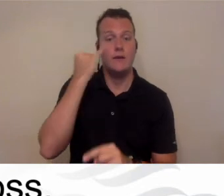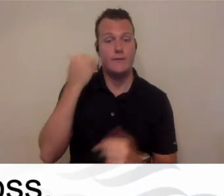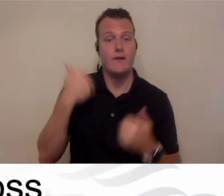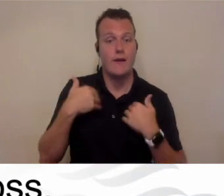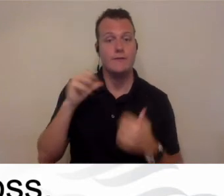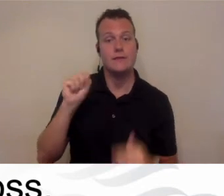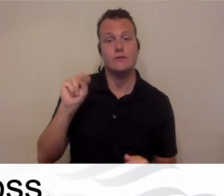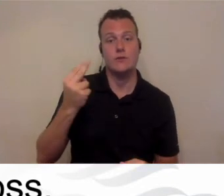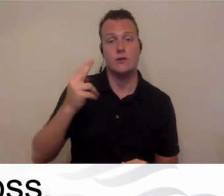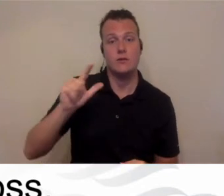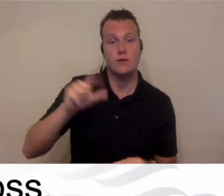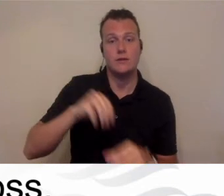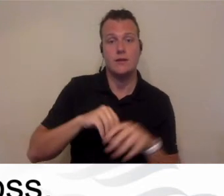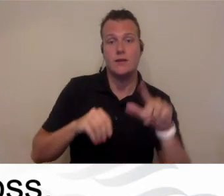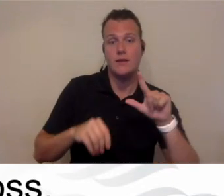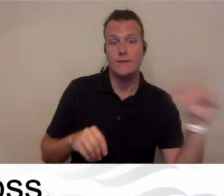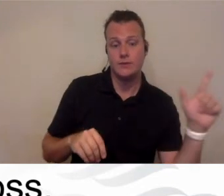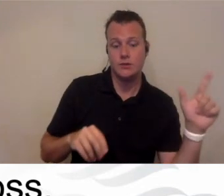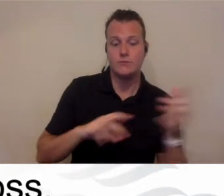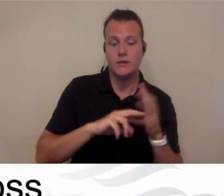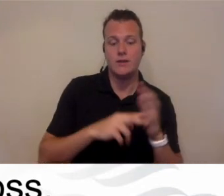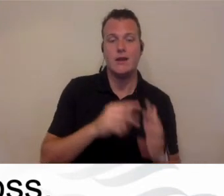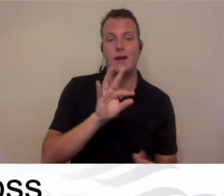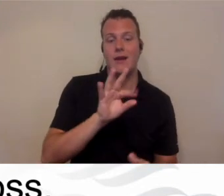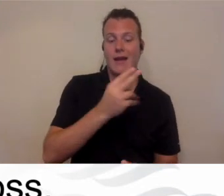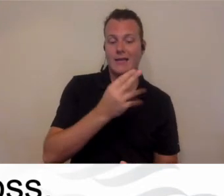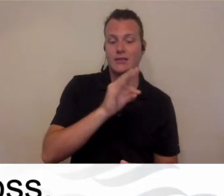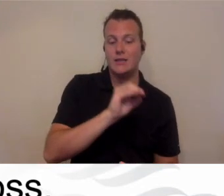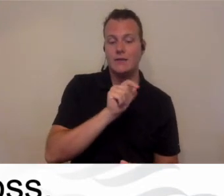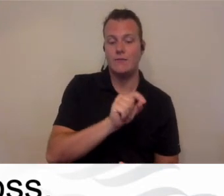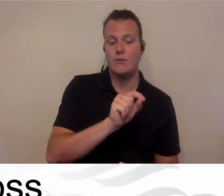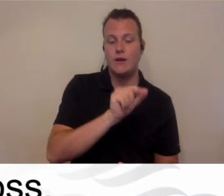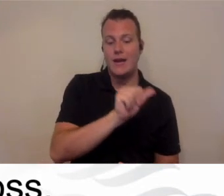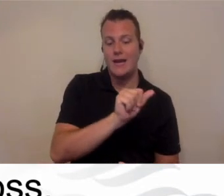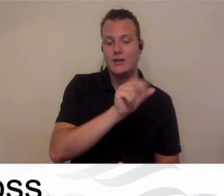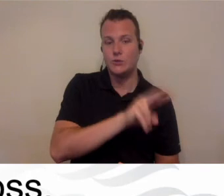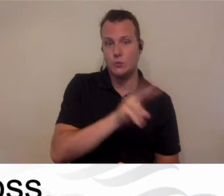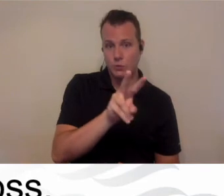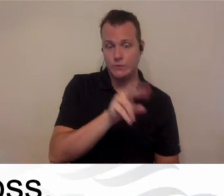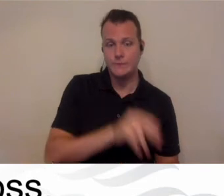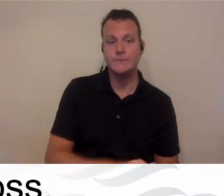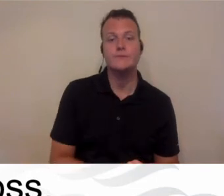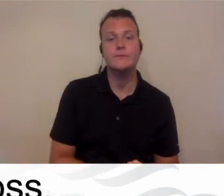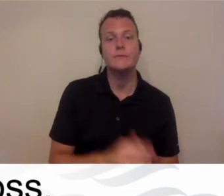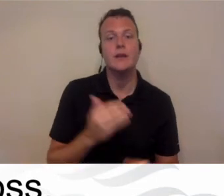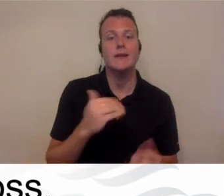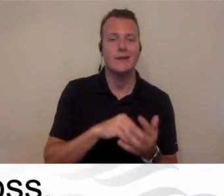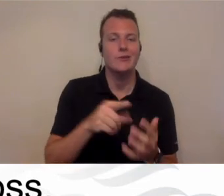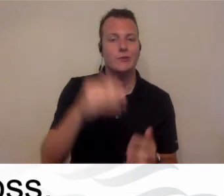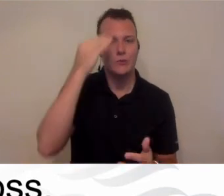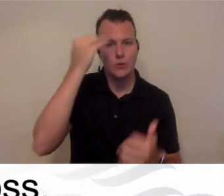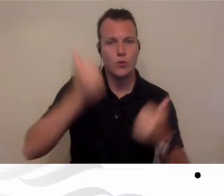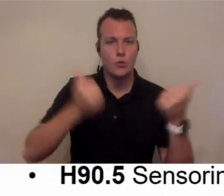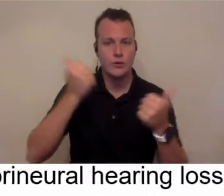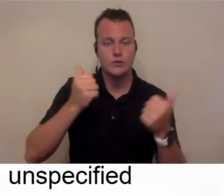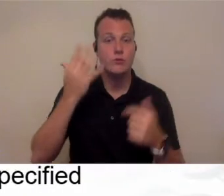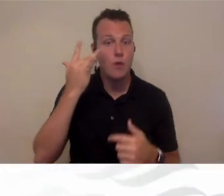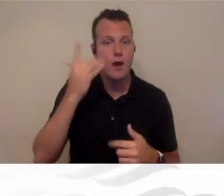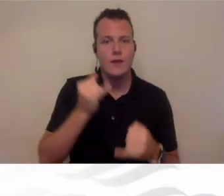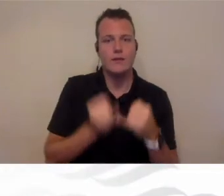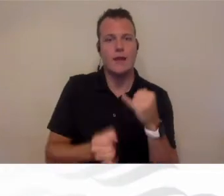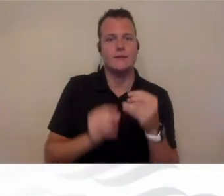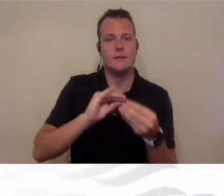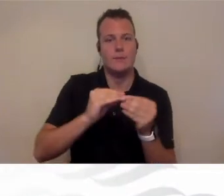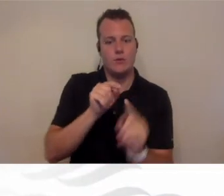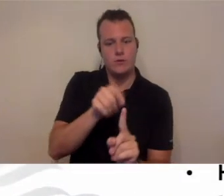neural hearing loss in their left ear, which would be H90.822. And again, you know which ear it is because of the last digit